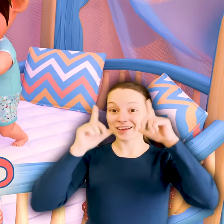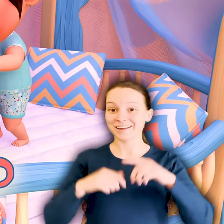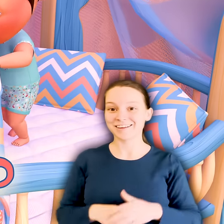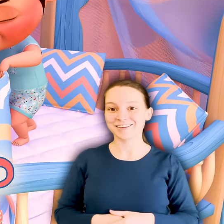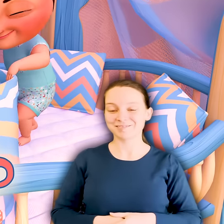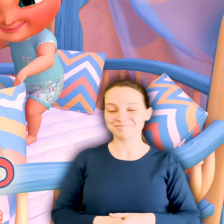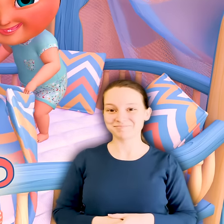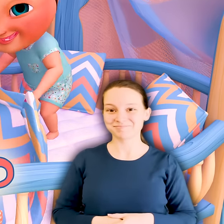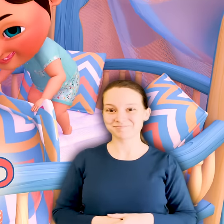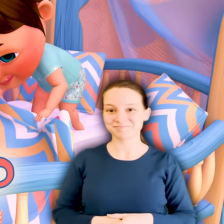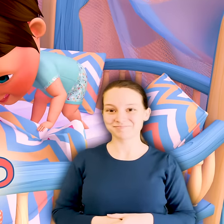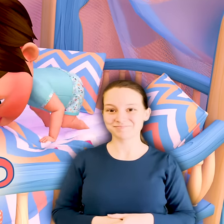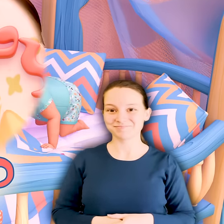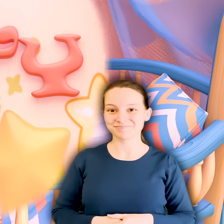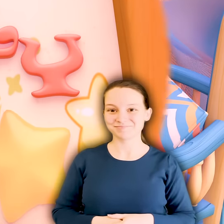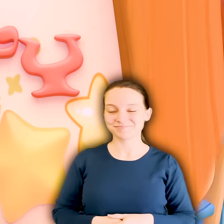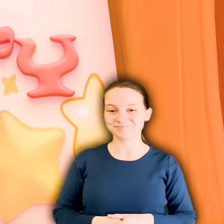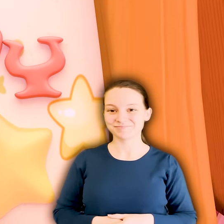wake up